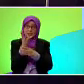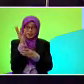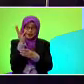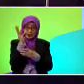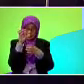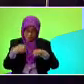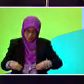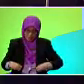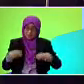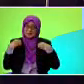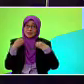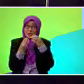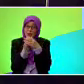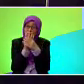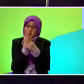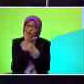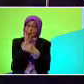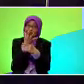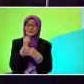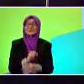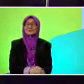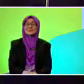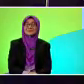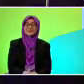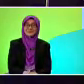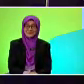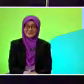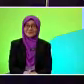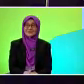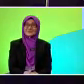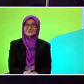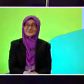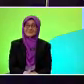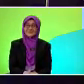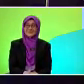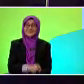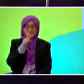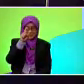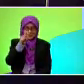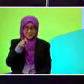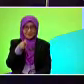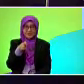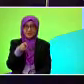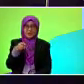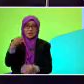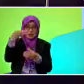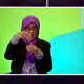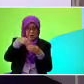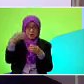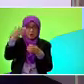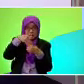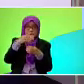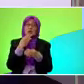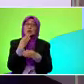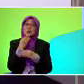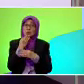by not adding too much sweetness. So after this, don't forget to put your sugar, right? To get Sugar is nutrients. not only for us to taste the sweetness, but also